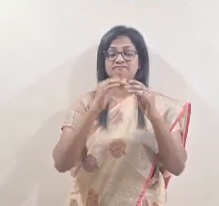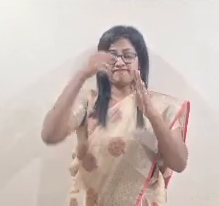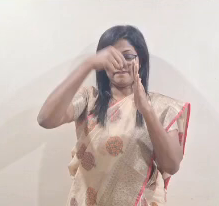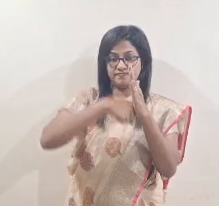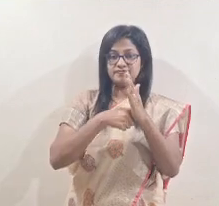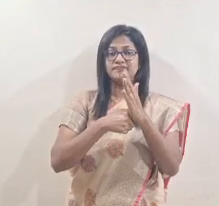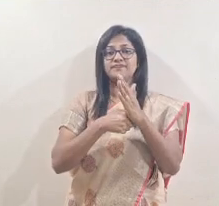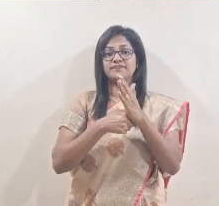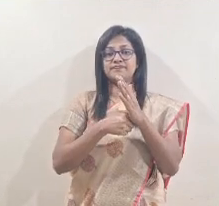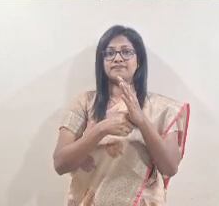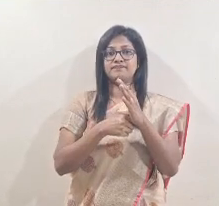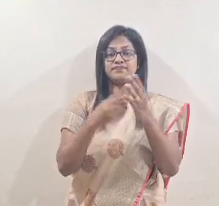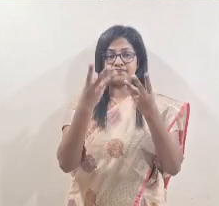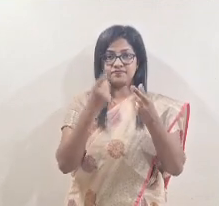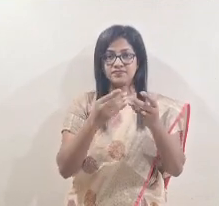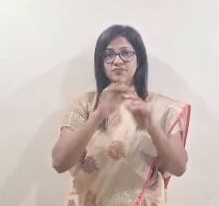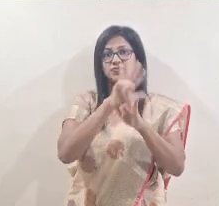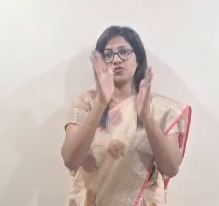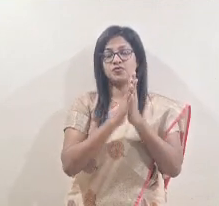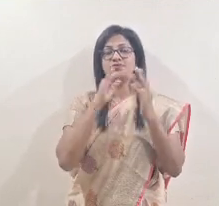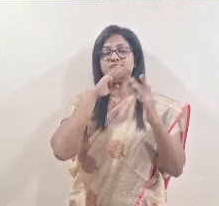the emissions.